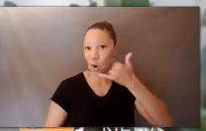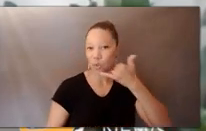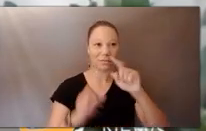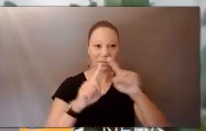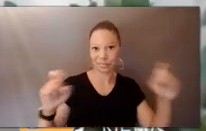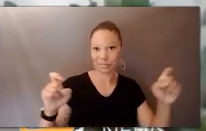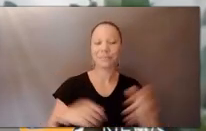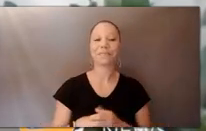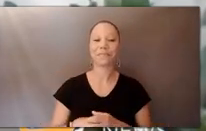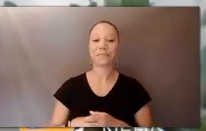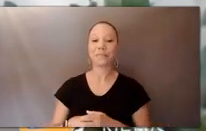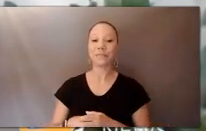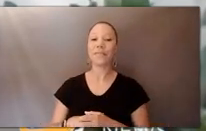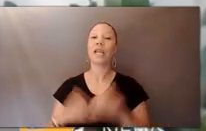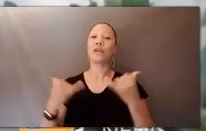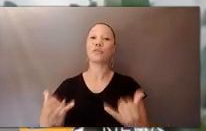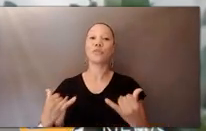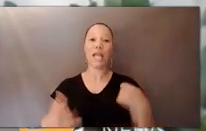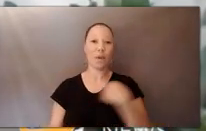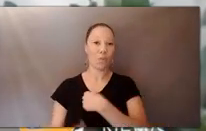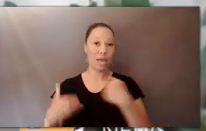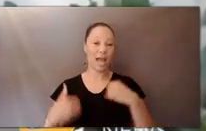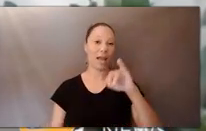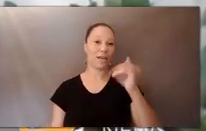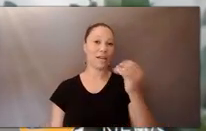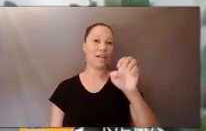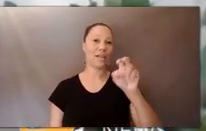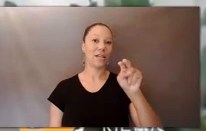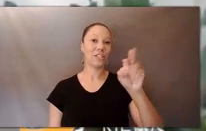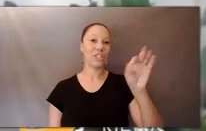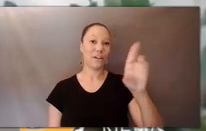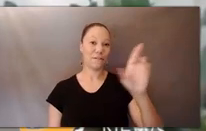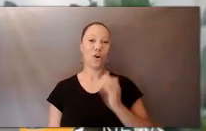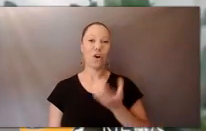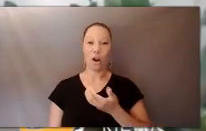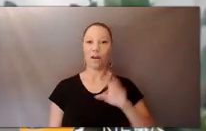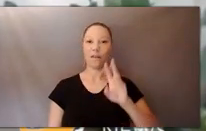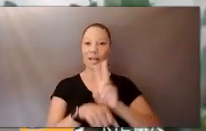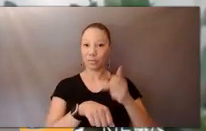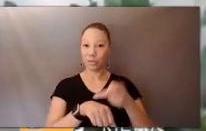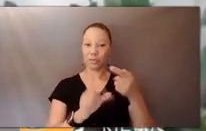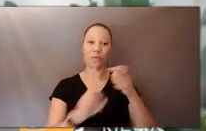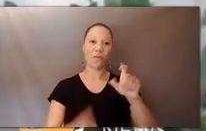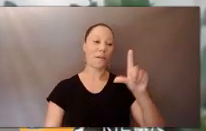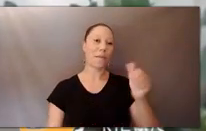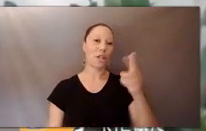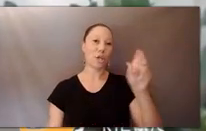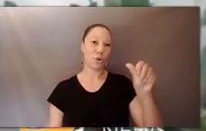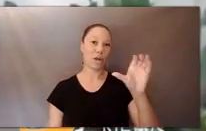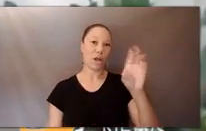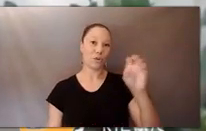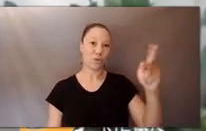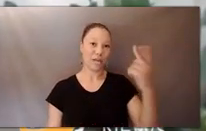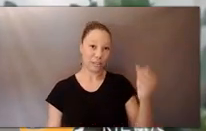well, so today we've had Jennifer with us from our vice principal out at Laguna Creek High School. We've